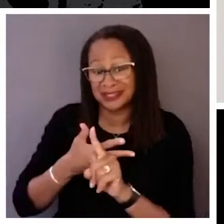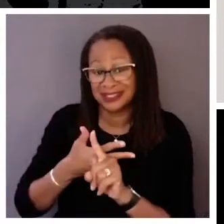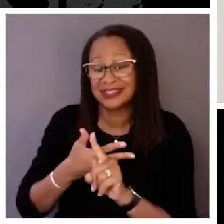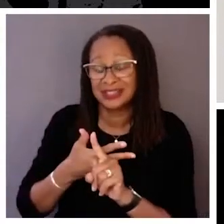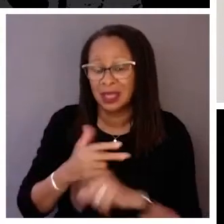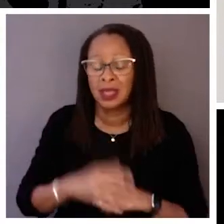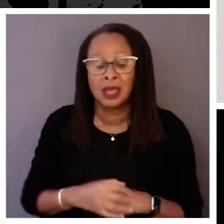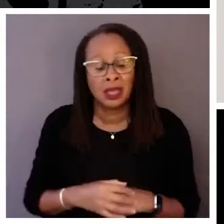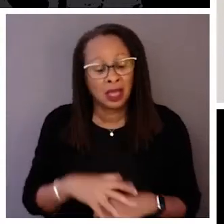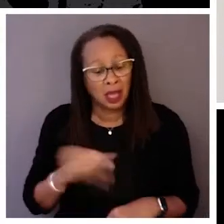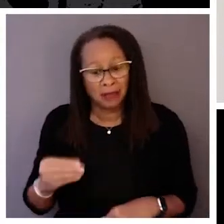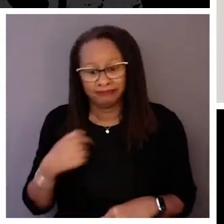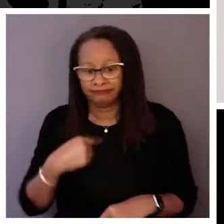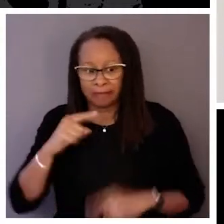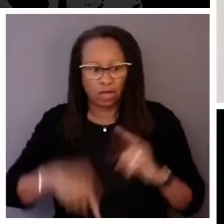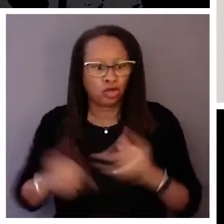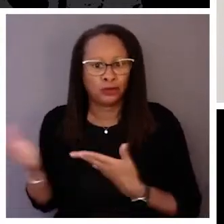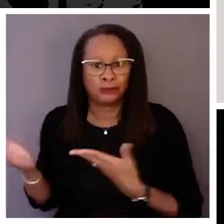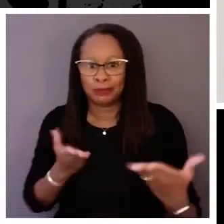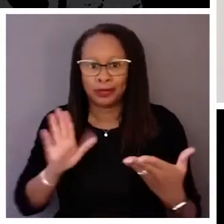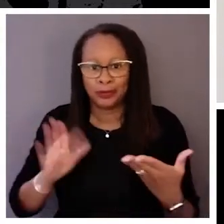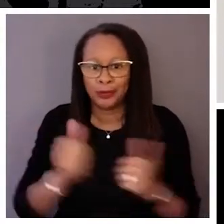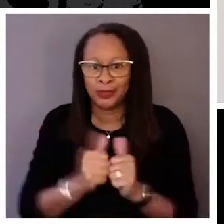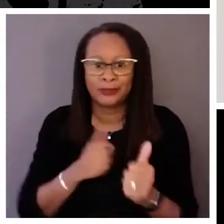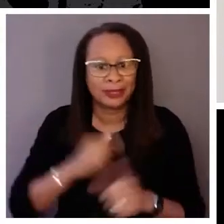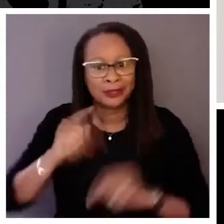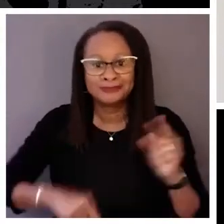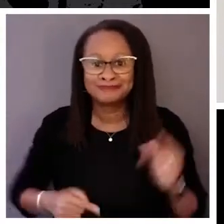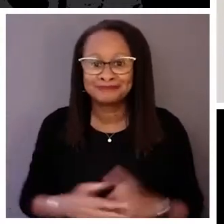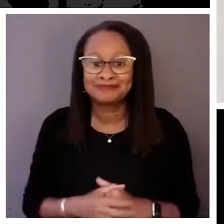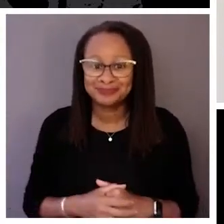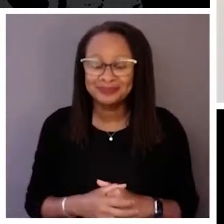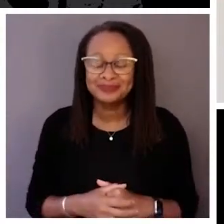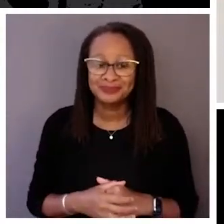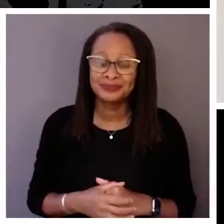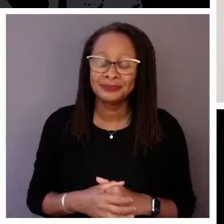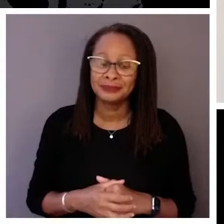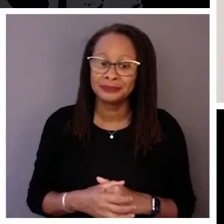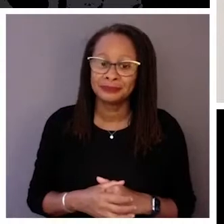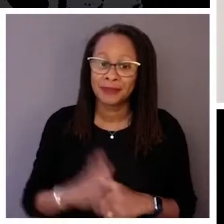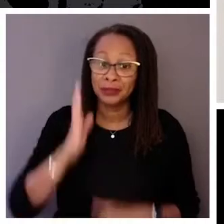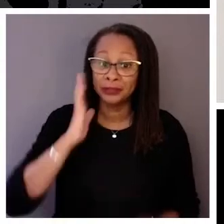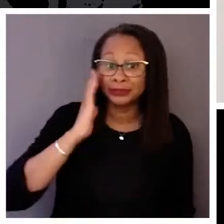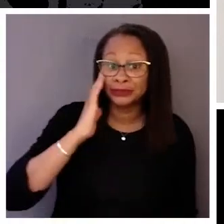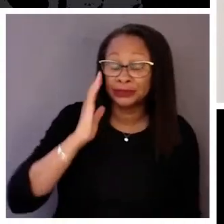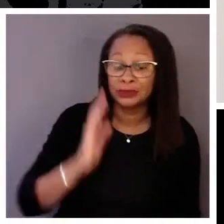old, and, I couldn't bring her with me, but,